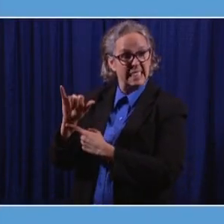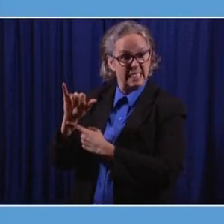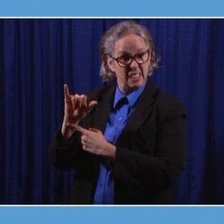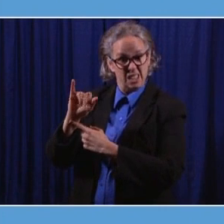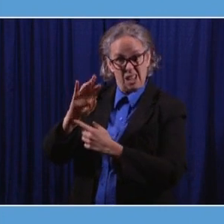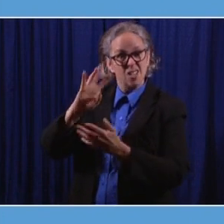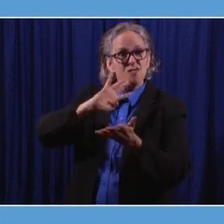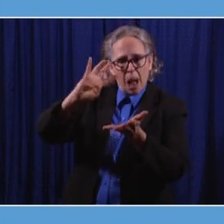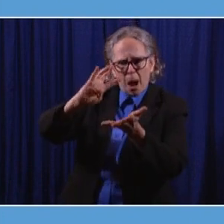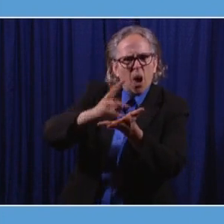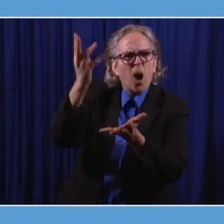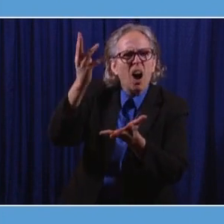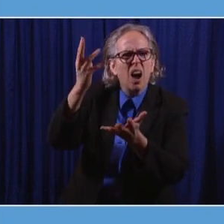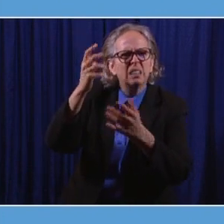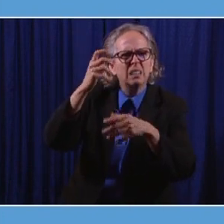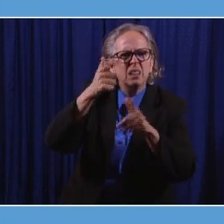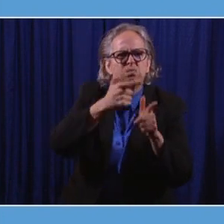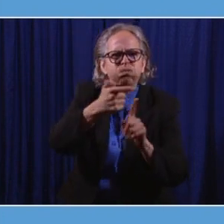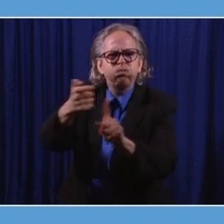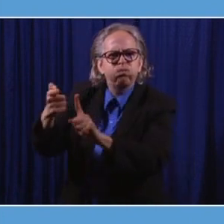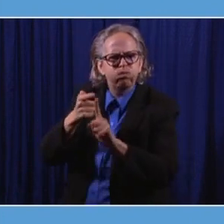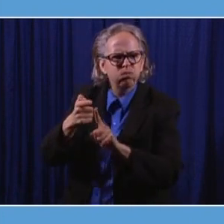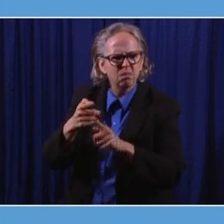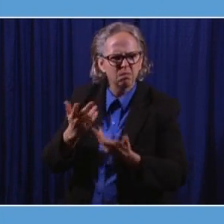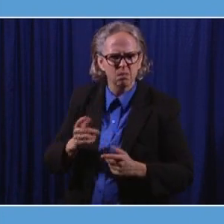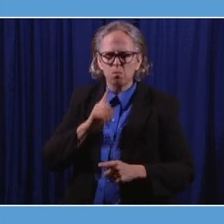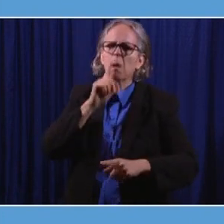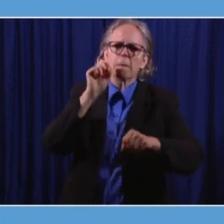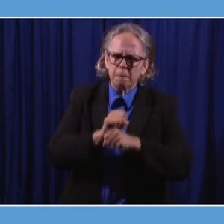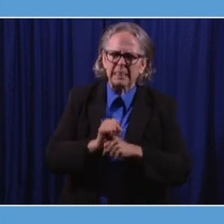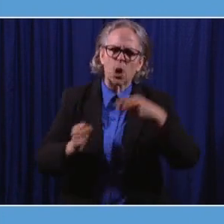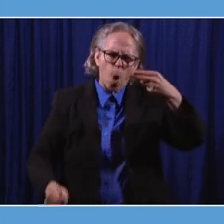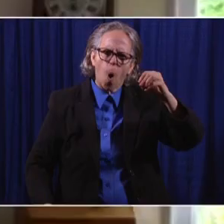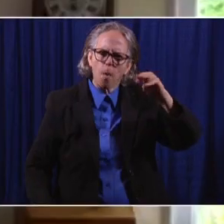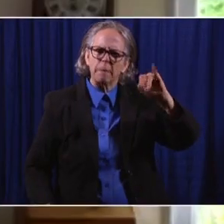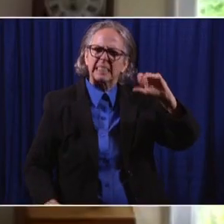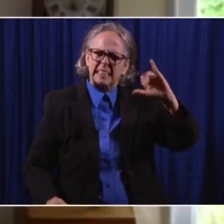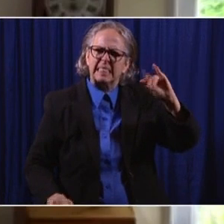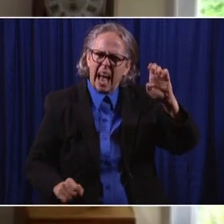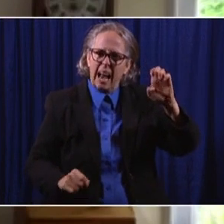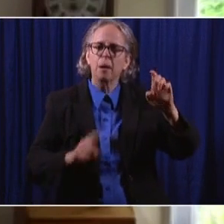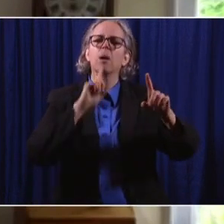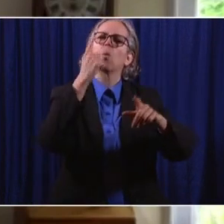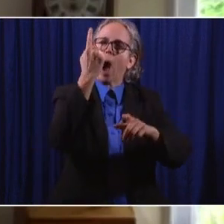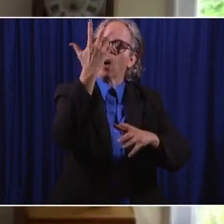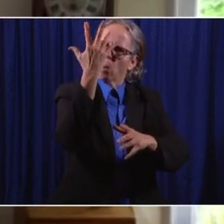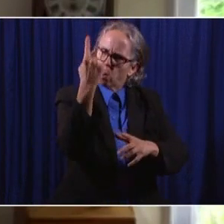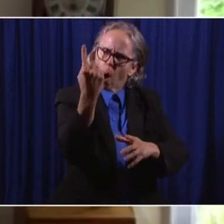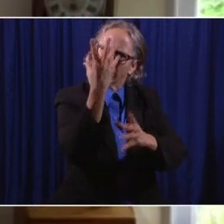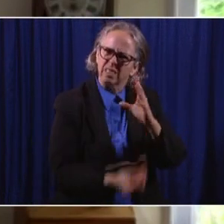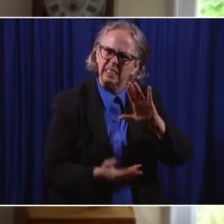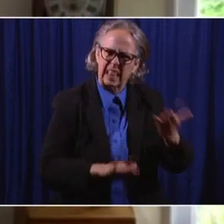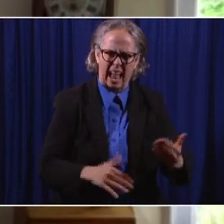dies. Suspect still on the loose. This happened on Sunday. 4 shot, 1